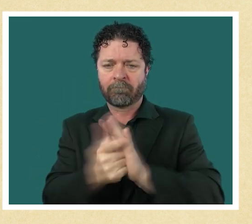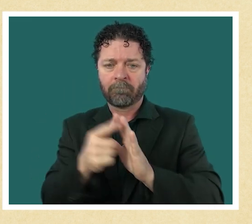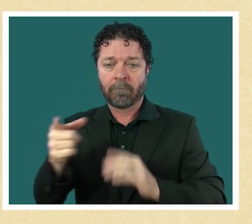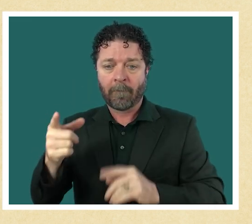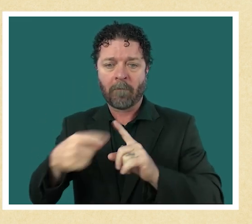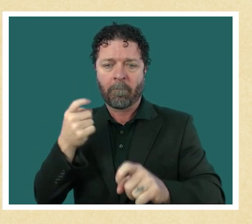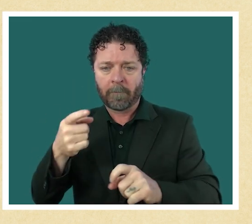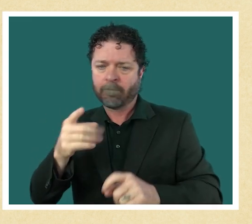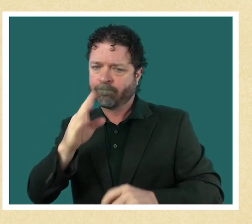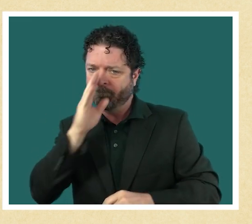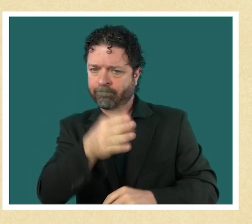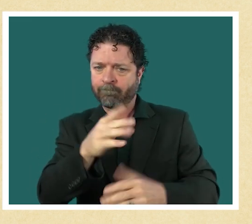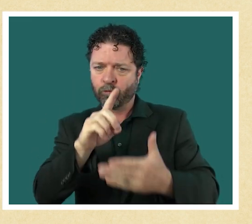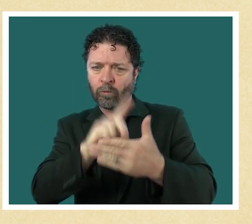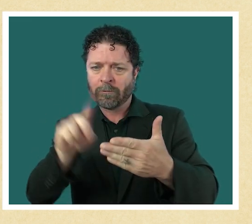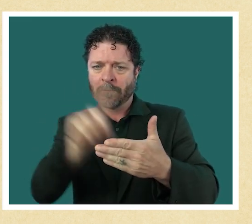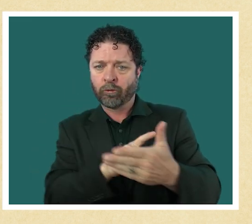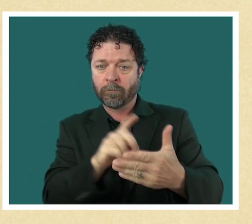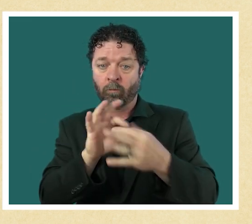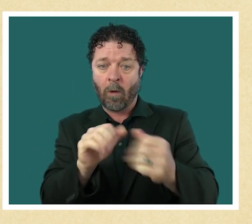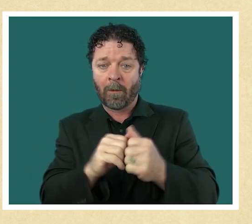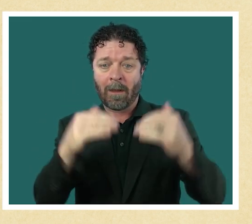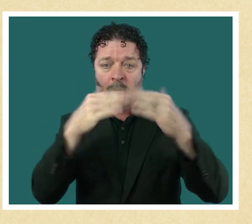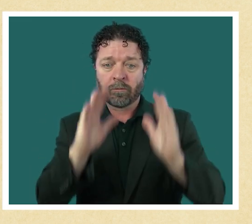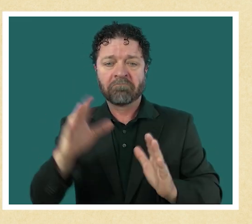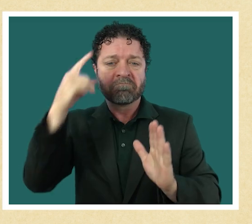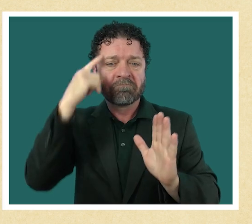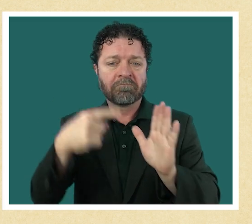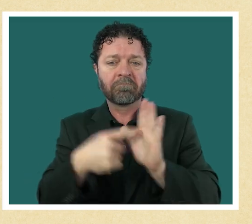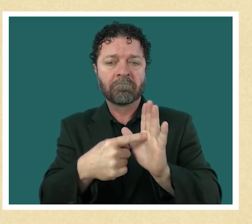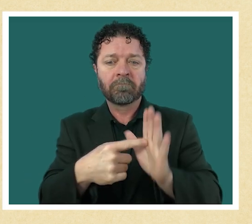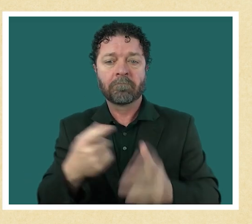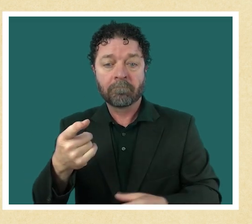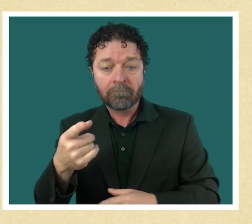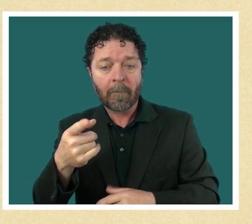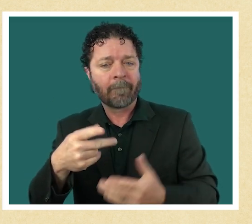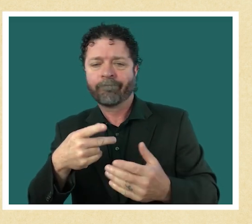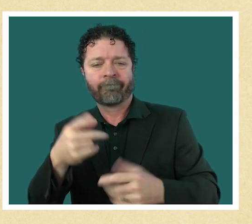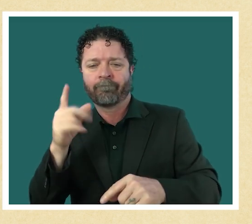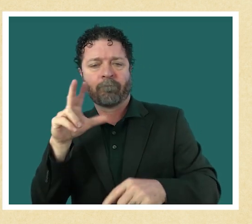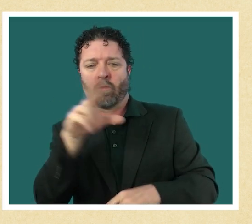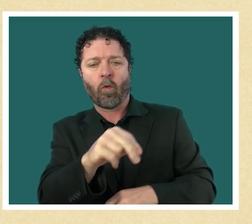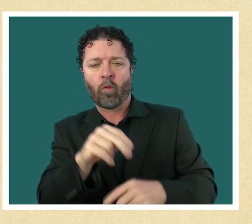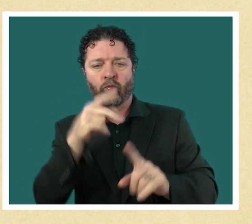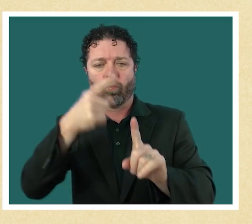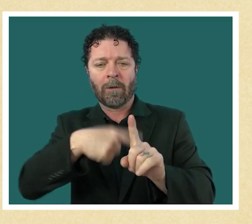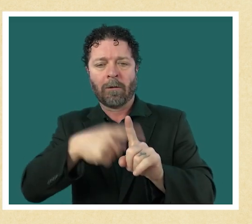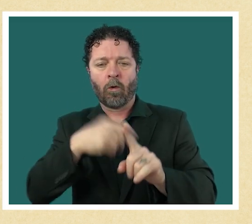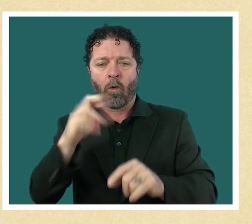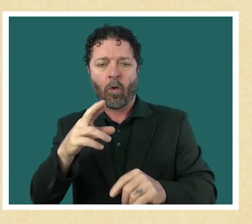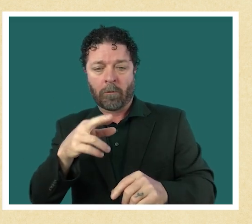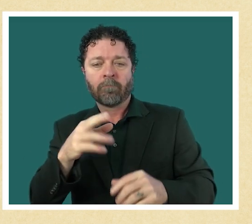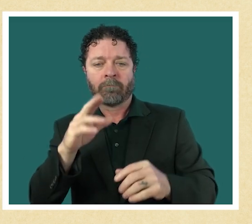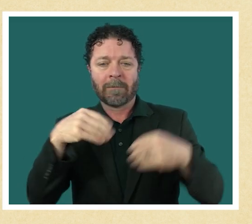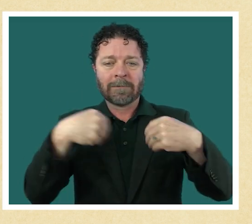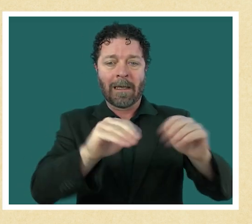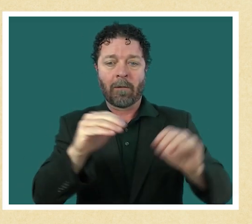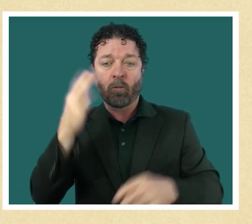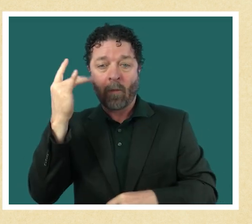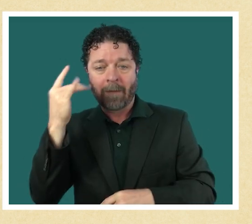direct discrimination. For example, failure to rent an apartment or sell a home to someone because they have a